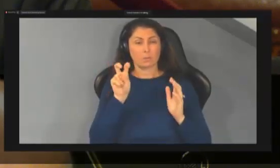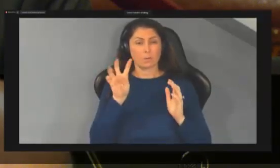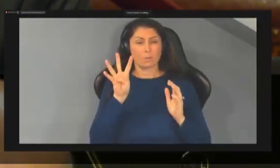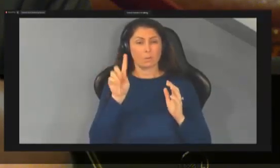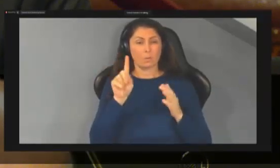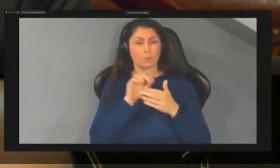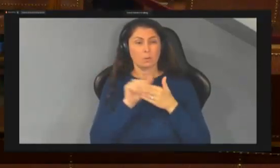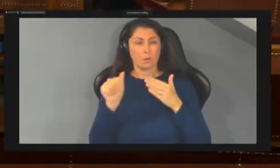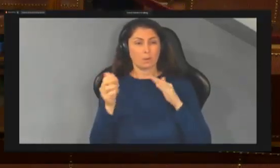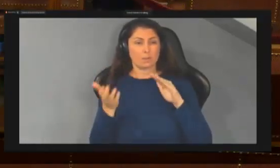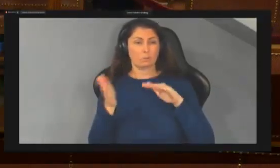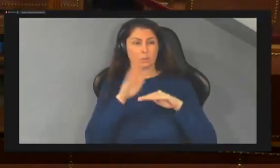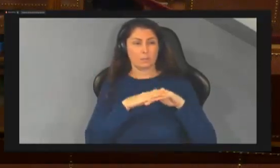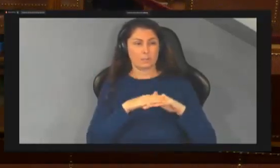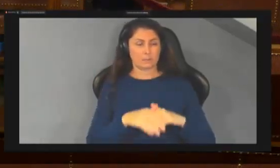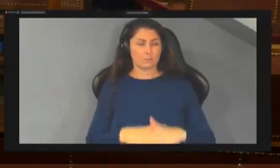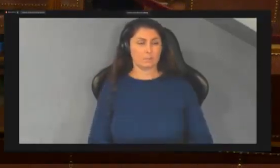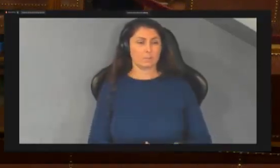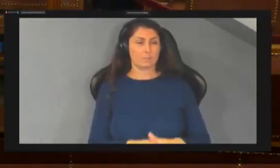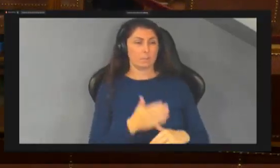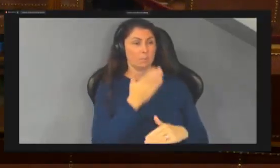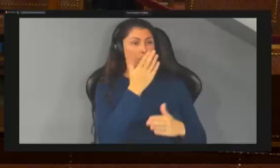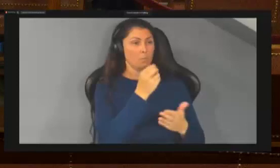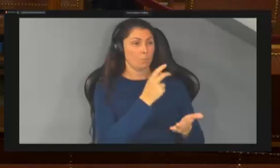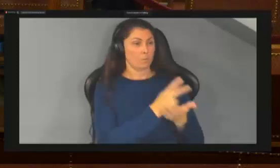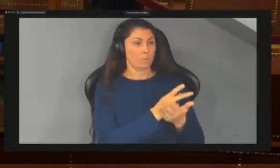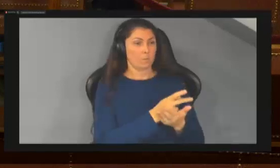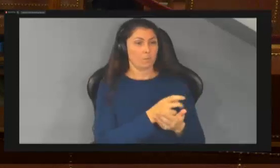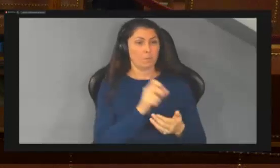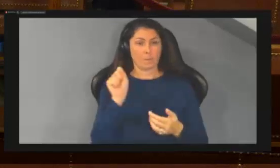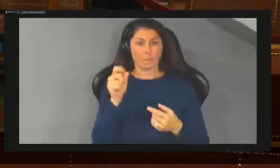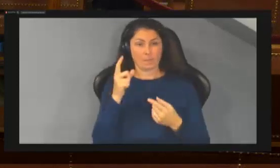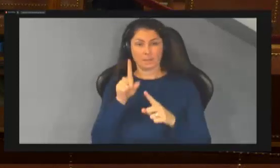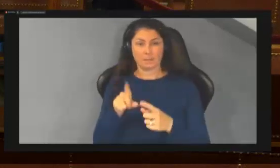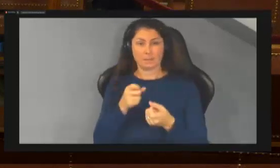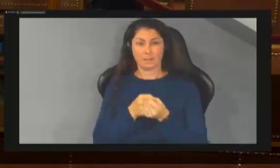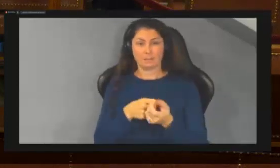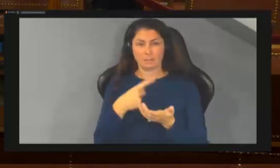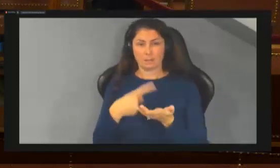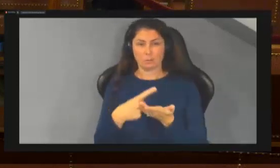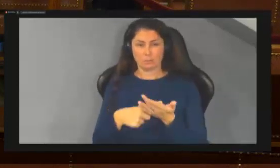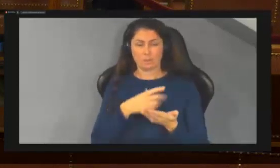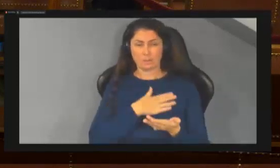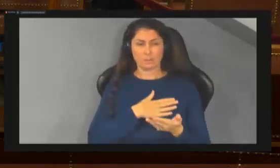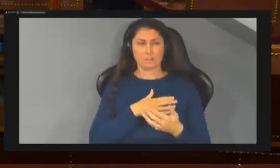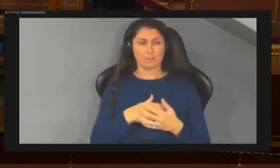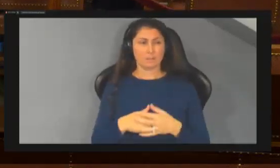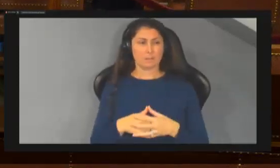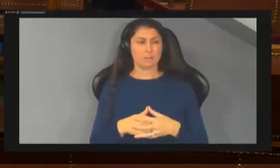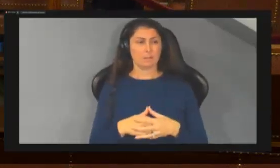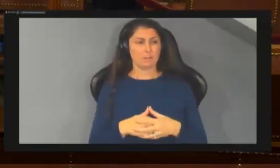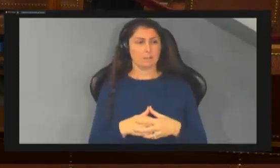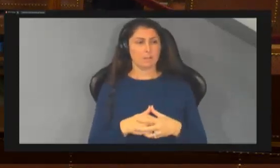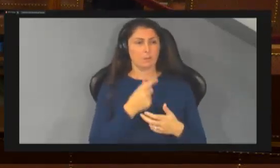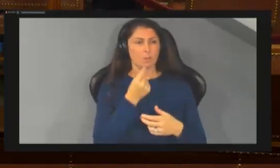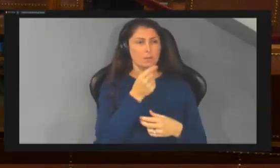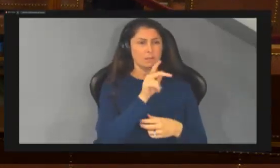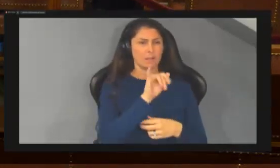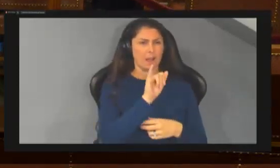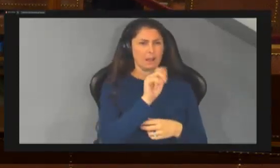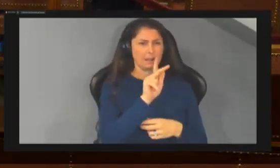$151,241 increase. Motion to approve. Yeah, second. Discussion, please. What is IK Systems?